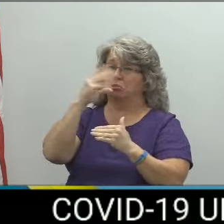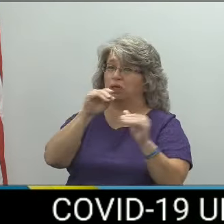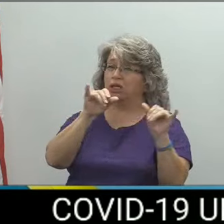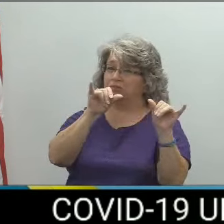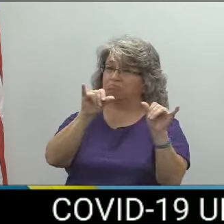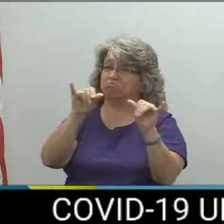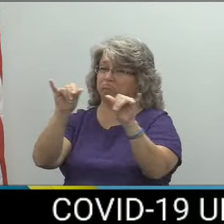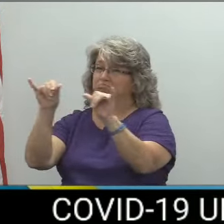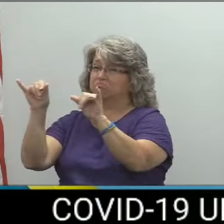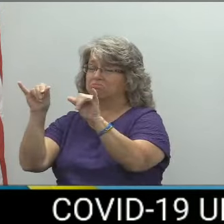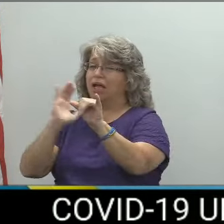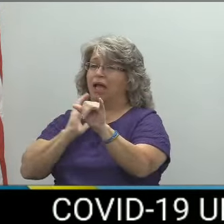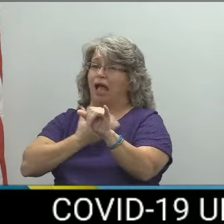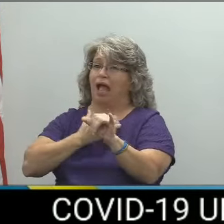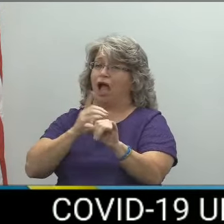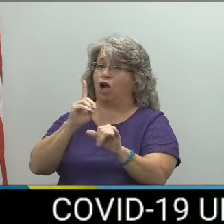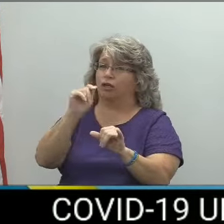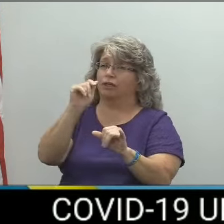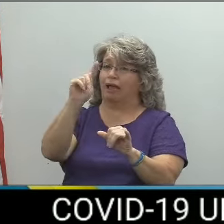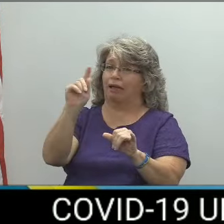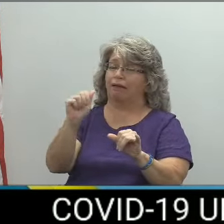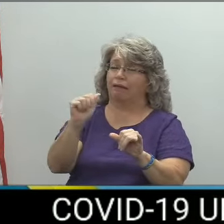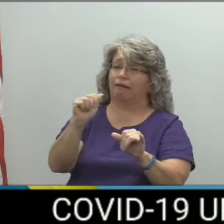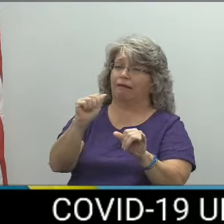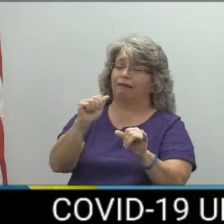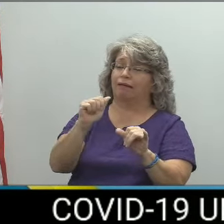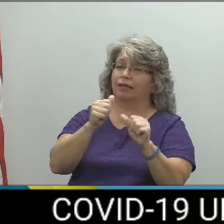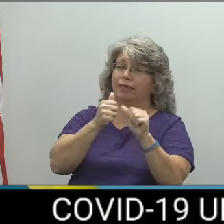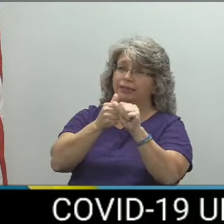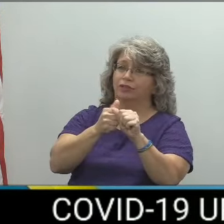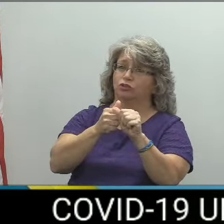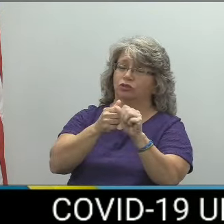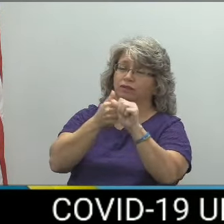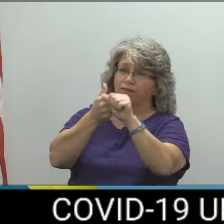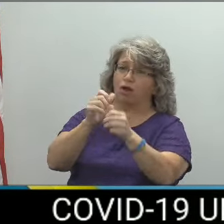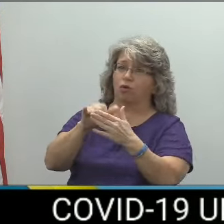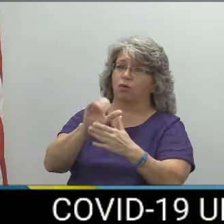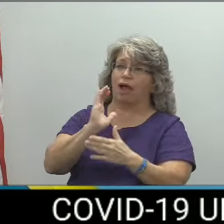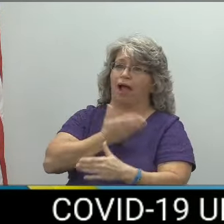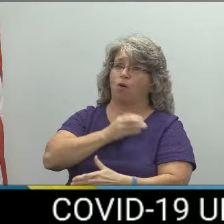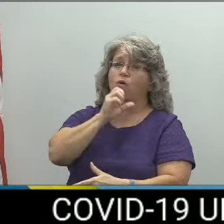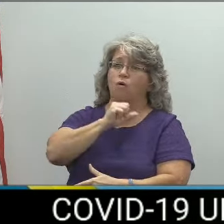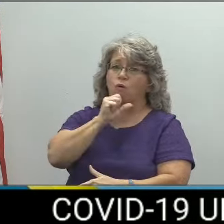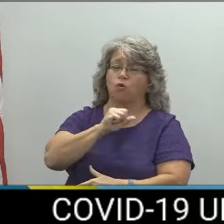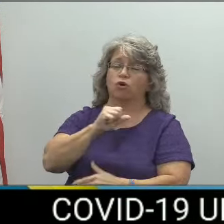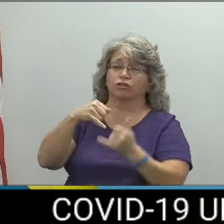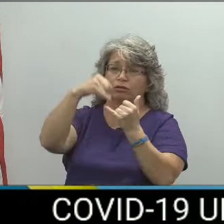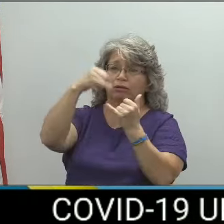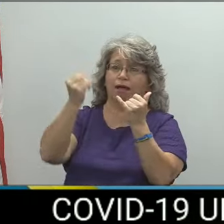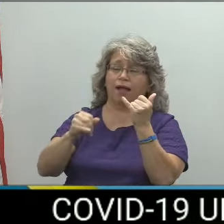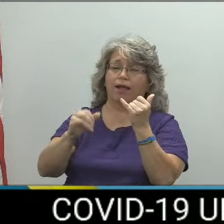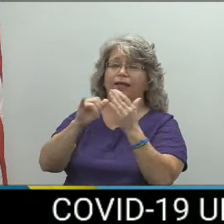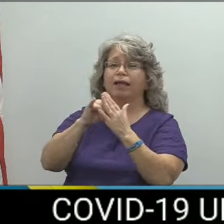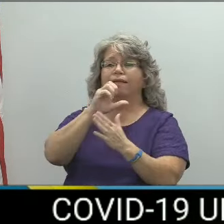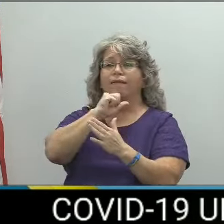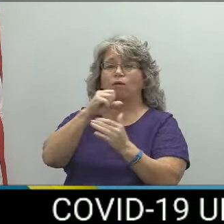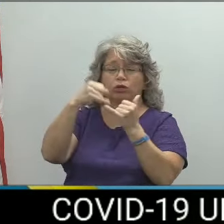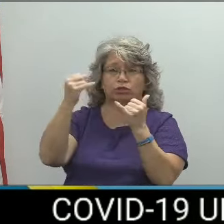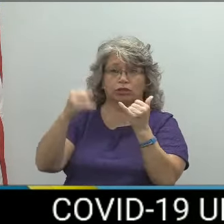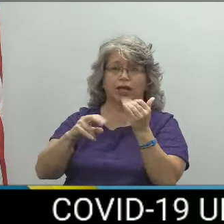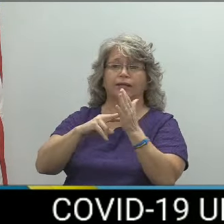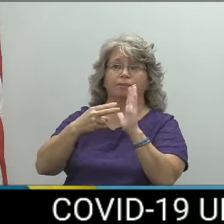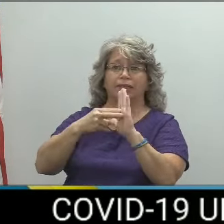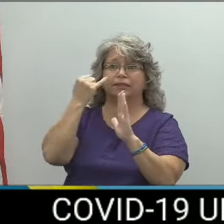The data points keep falling along here, the orange line, which is the avoid, reduce transmission and